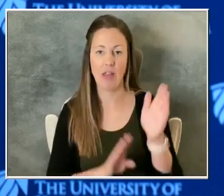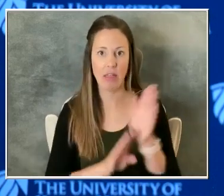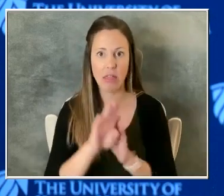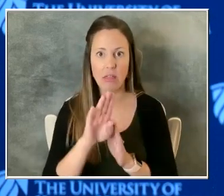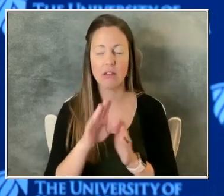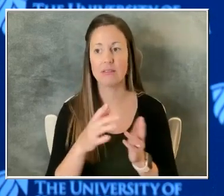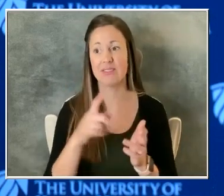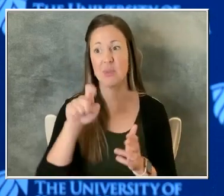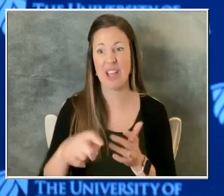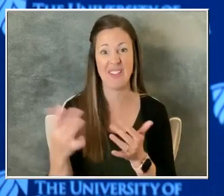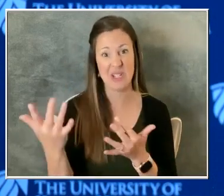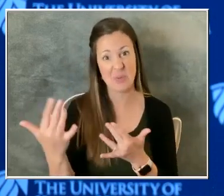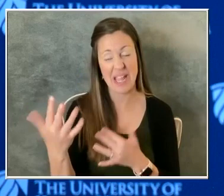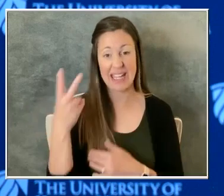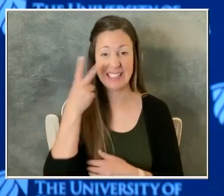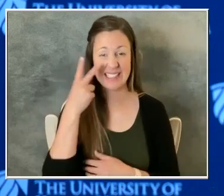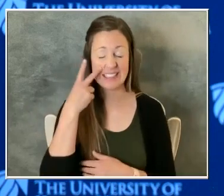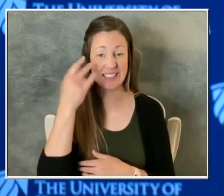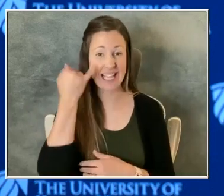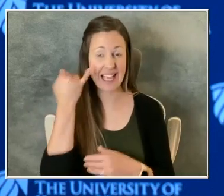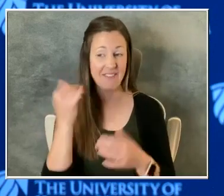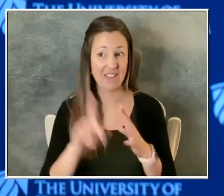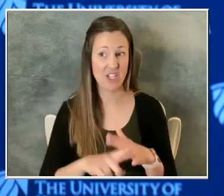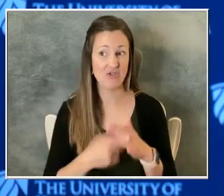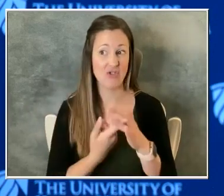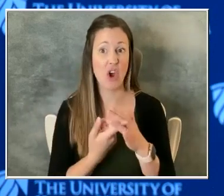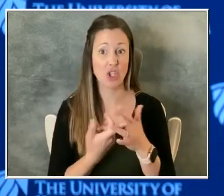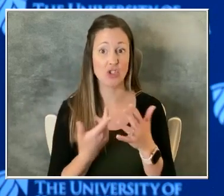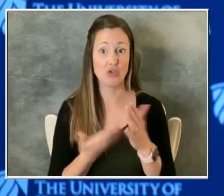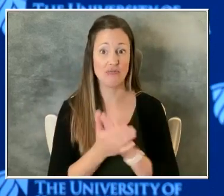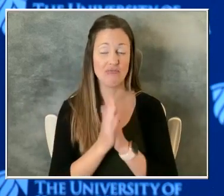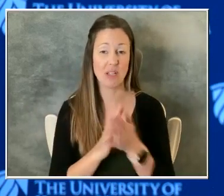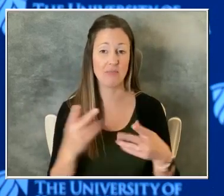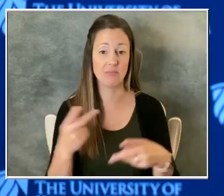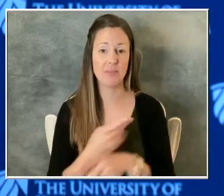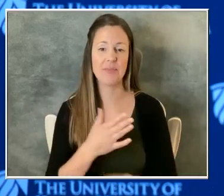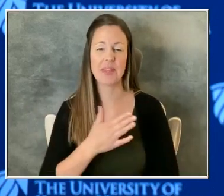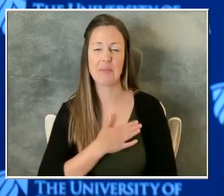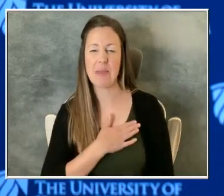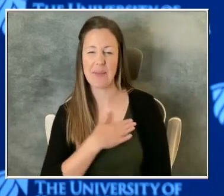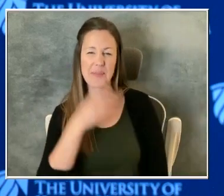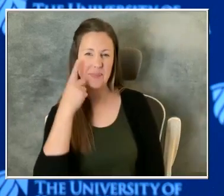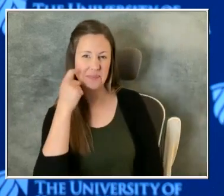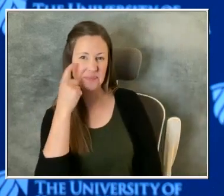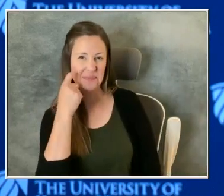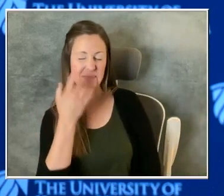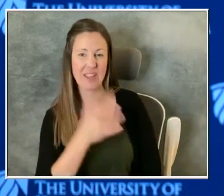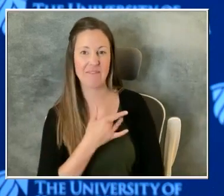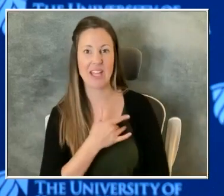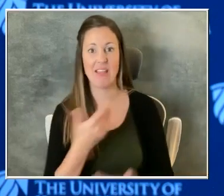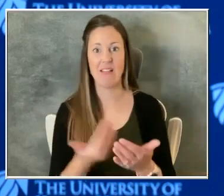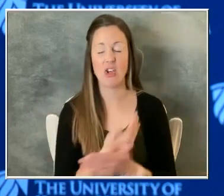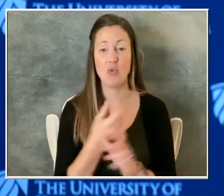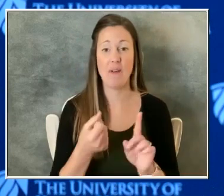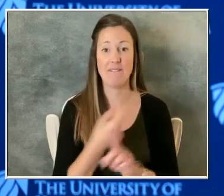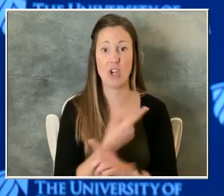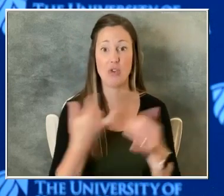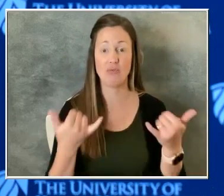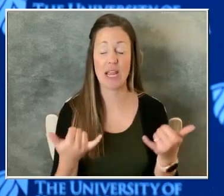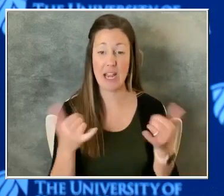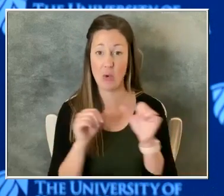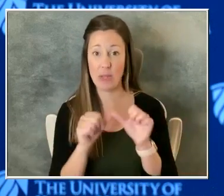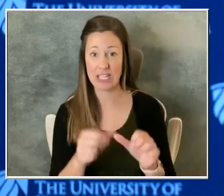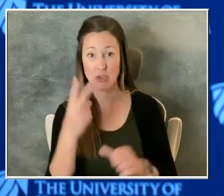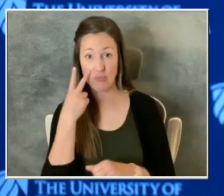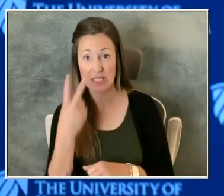and see if that does start to predominate. My hypothesis is, though, that any new variant right now that we continue to see will not